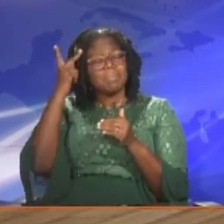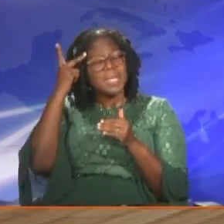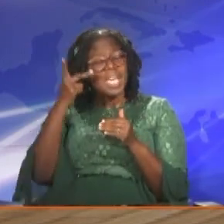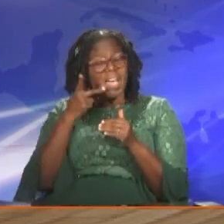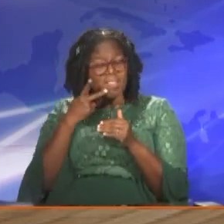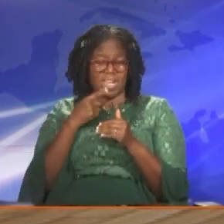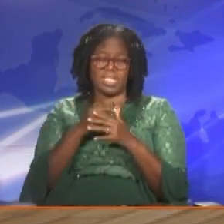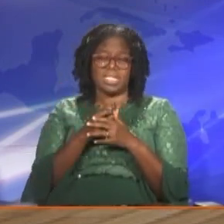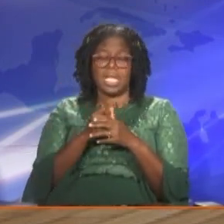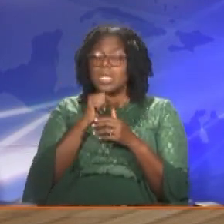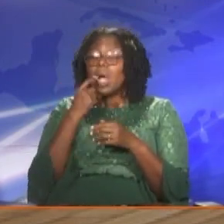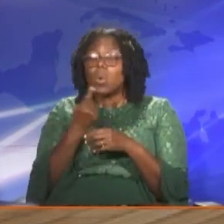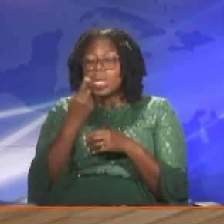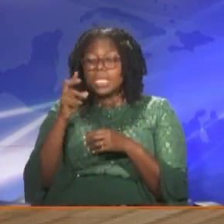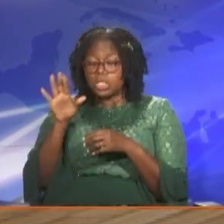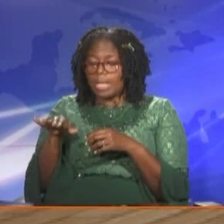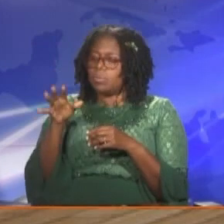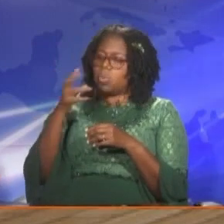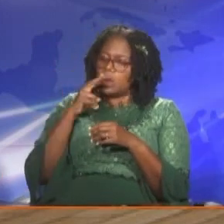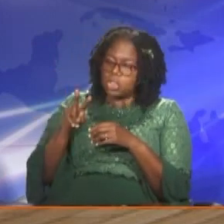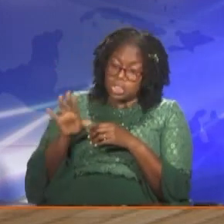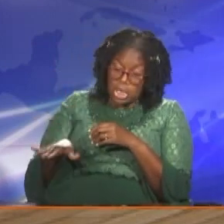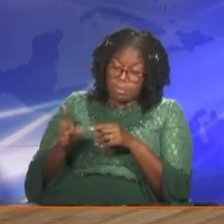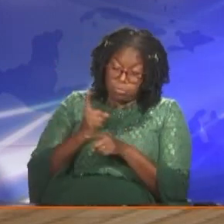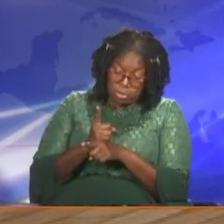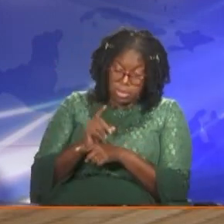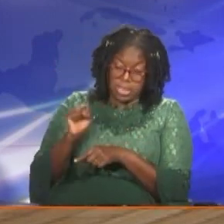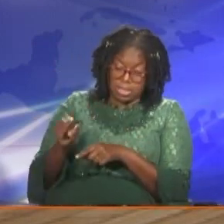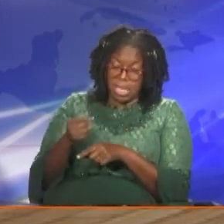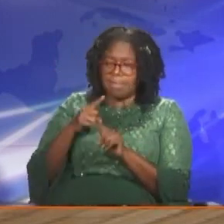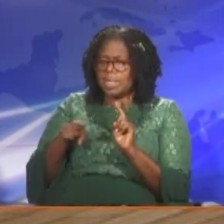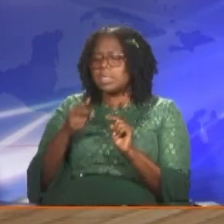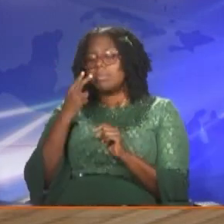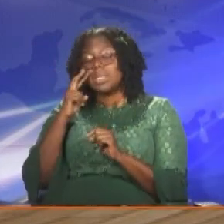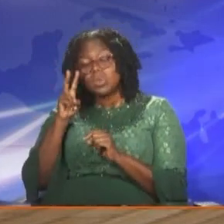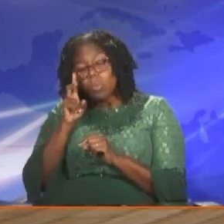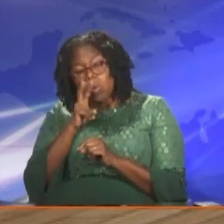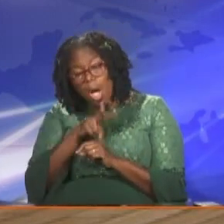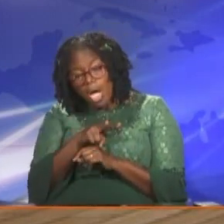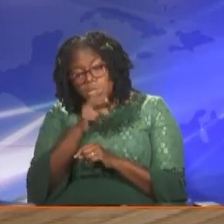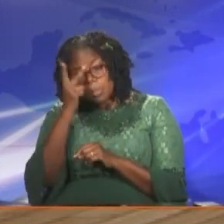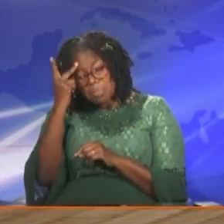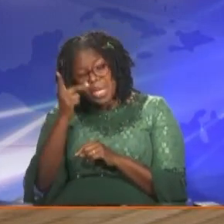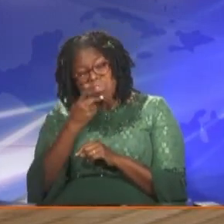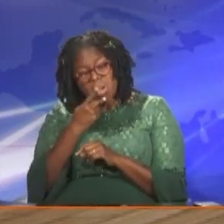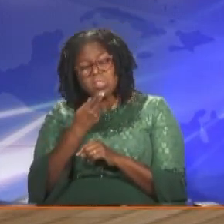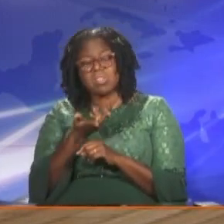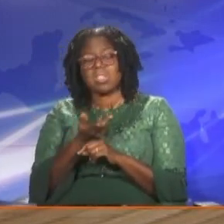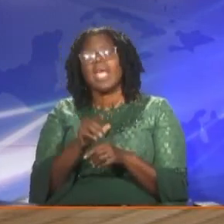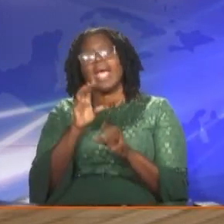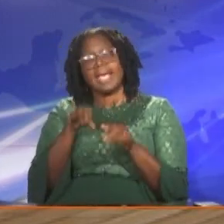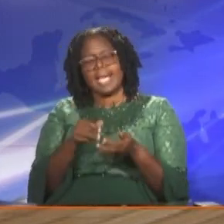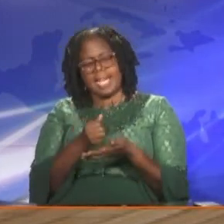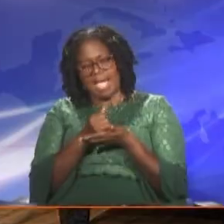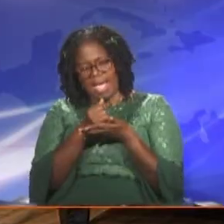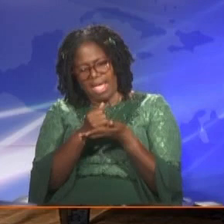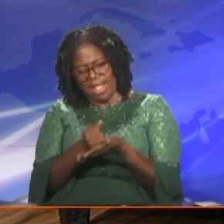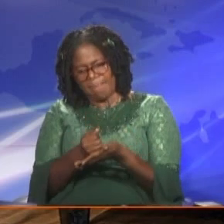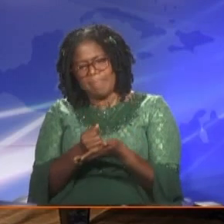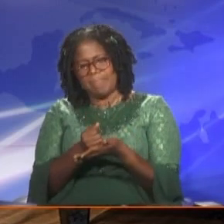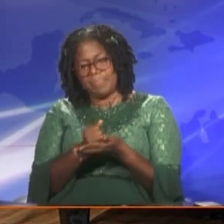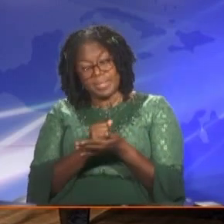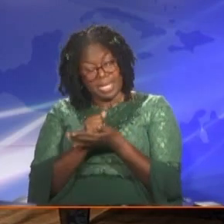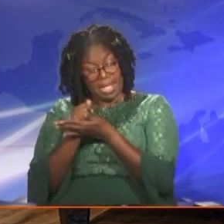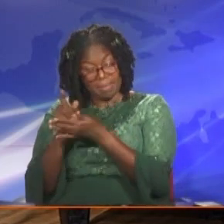background, not wanting to pry, but trying to understand that so that we can actually help the child better, know the child's foundation,